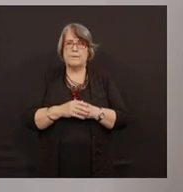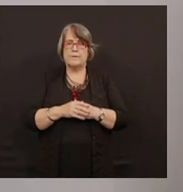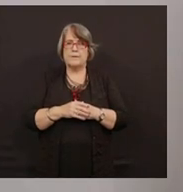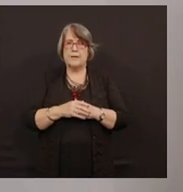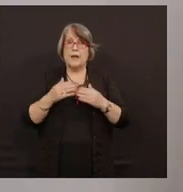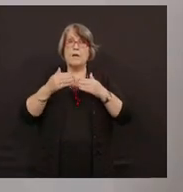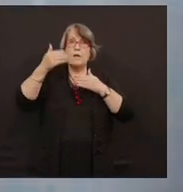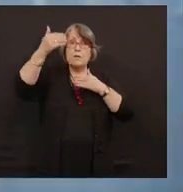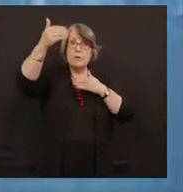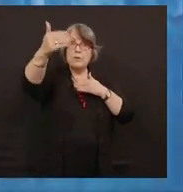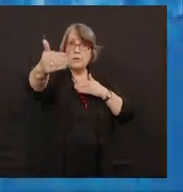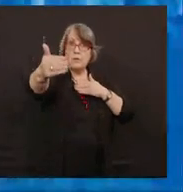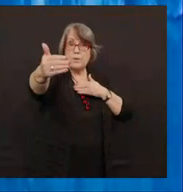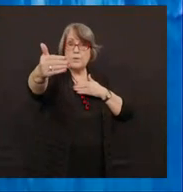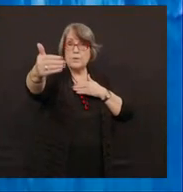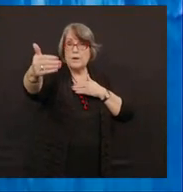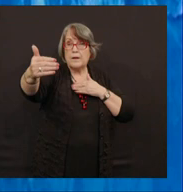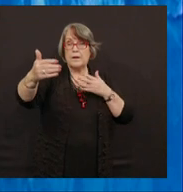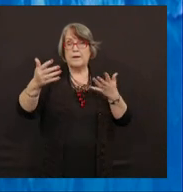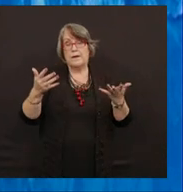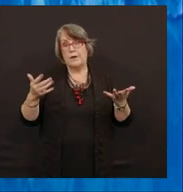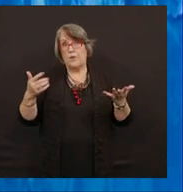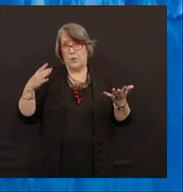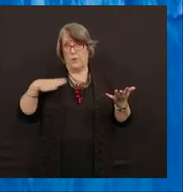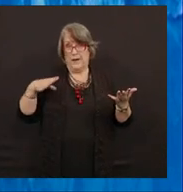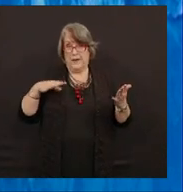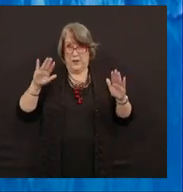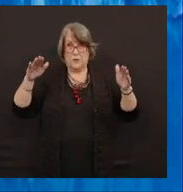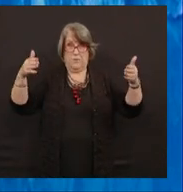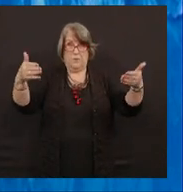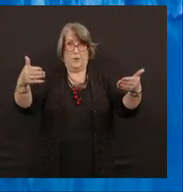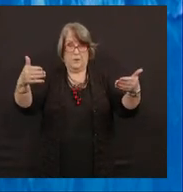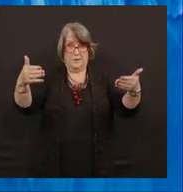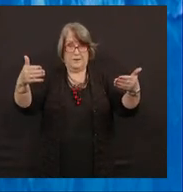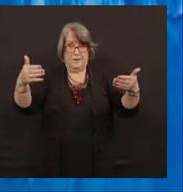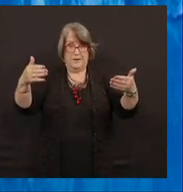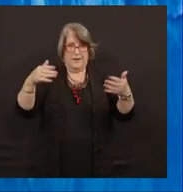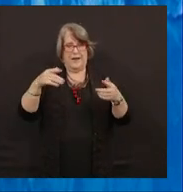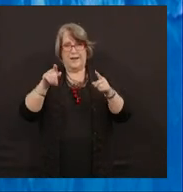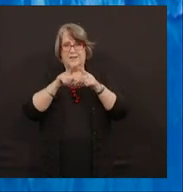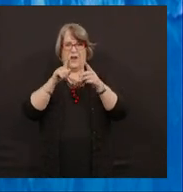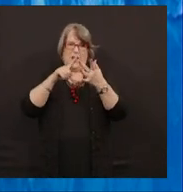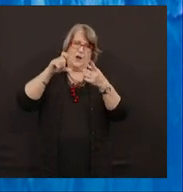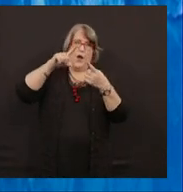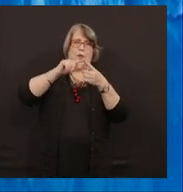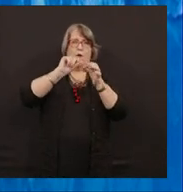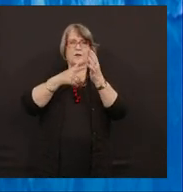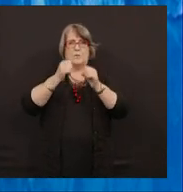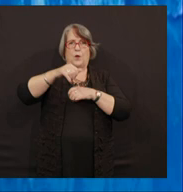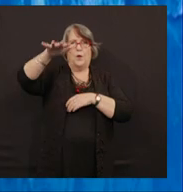Longer term, I think we need to focus on the iceberg, not the tip of the